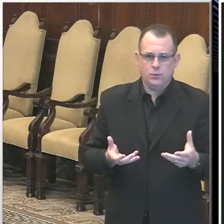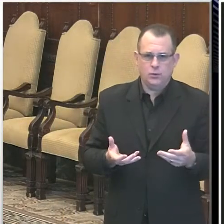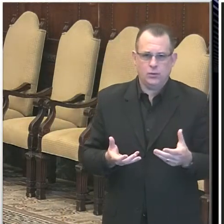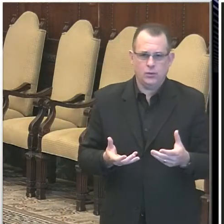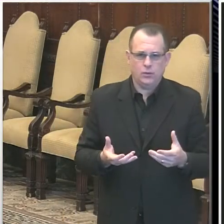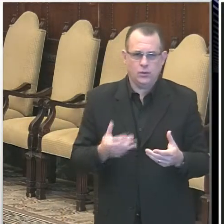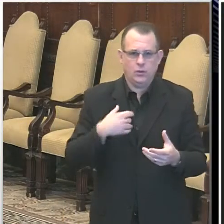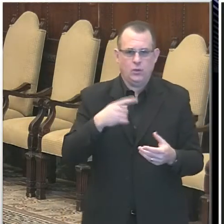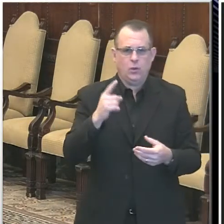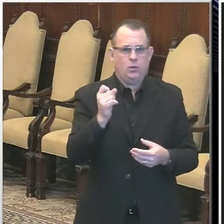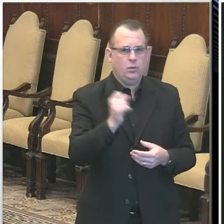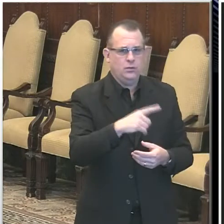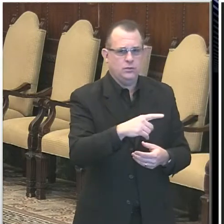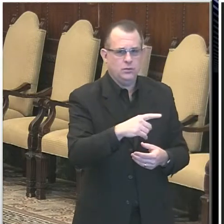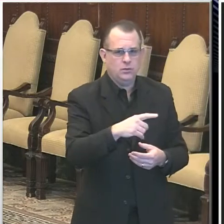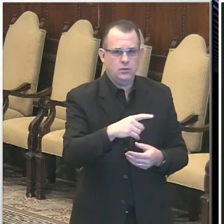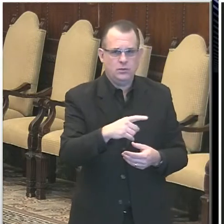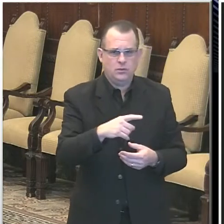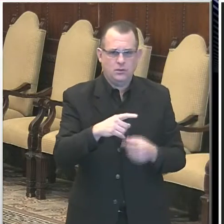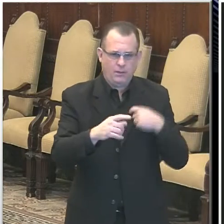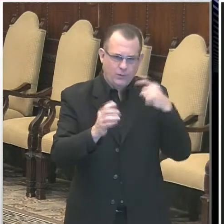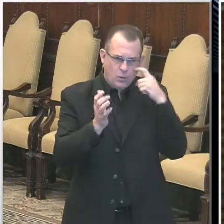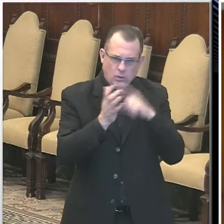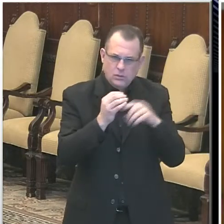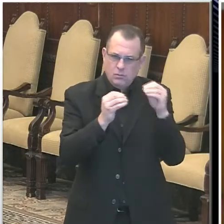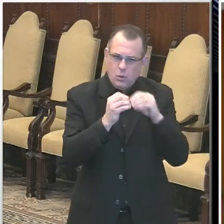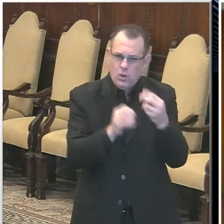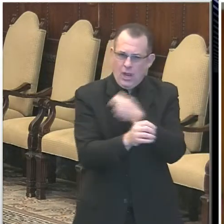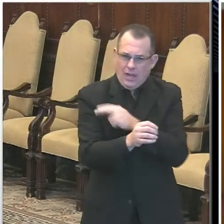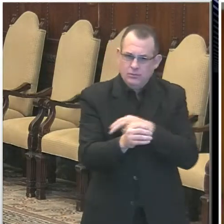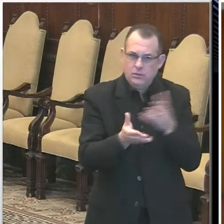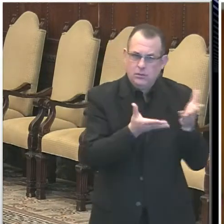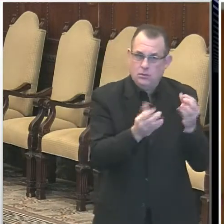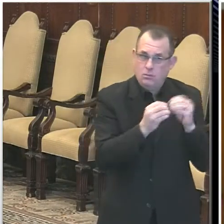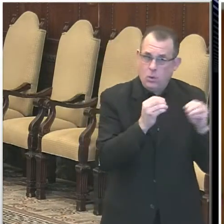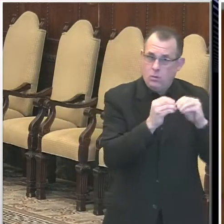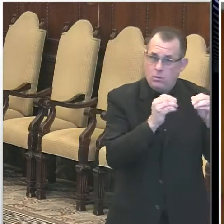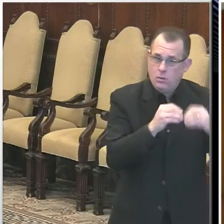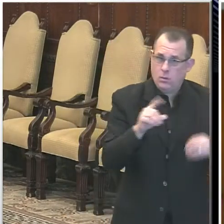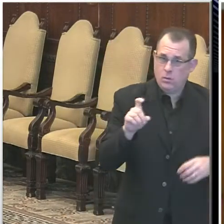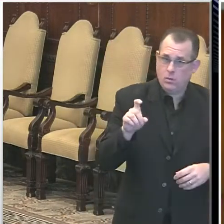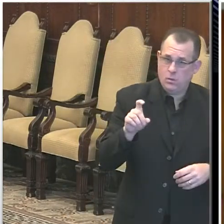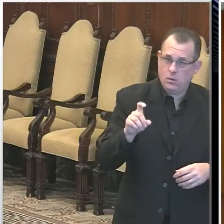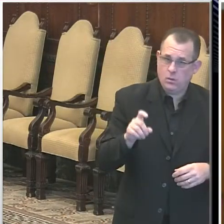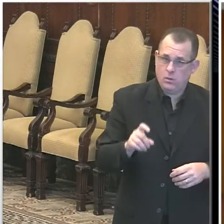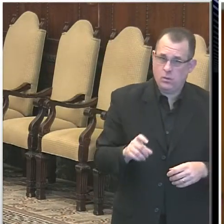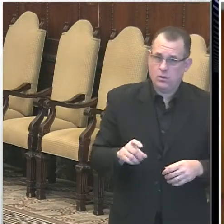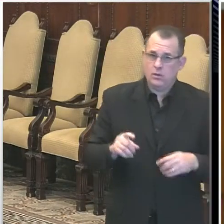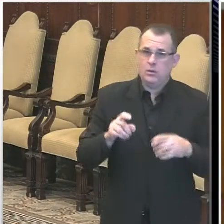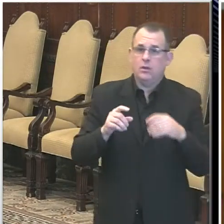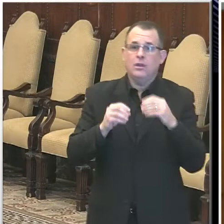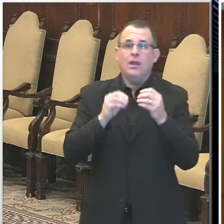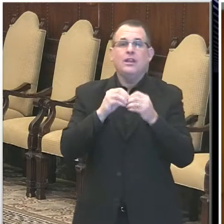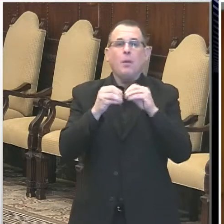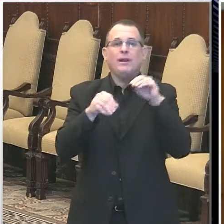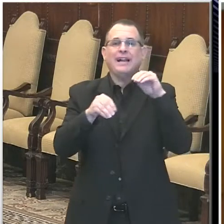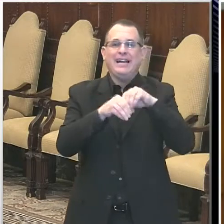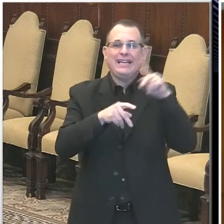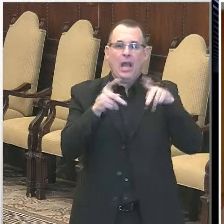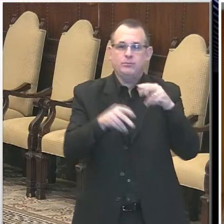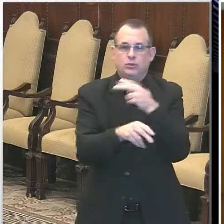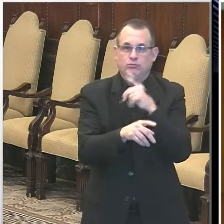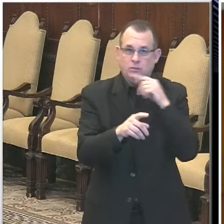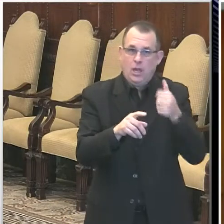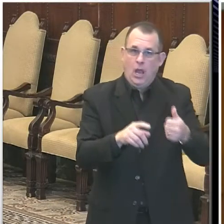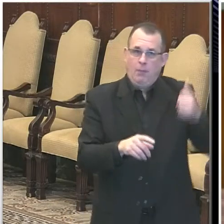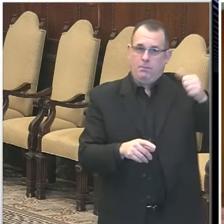more hospitalizations are up? Number of people in hospitals is up. Because, first of all, people, by the time they need to